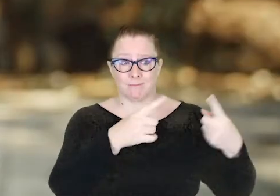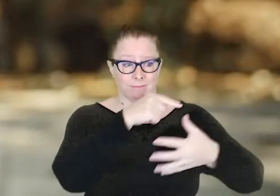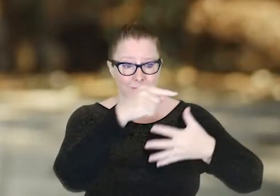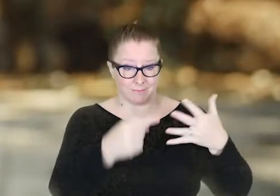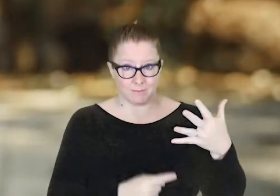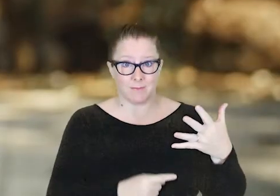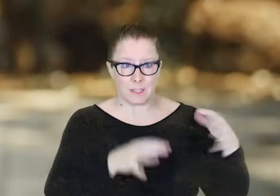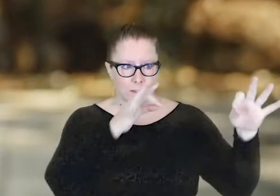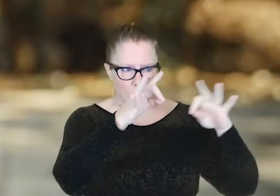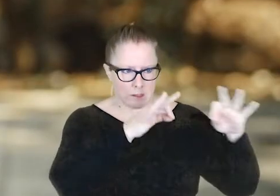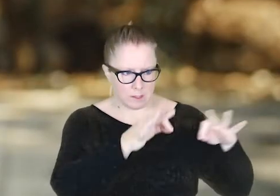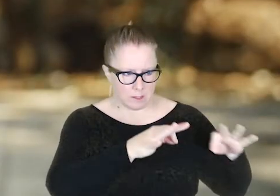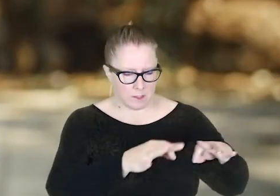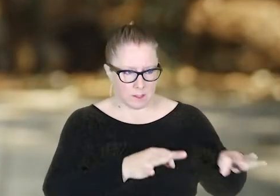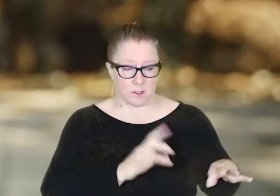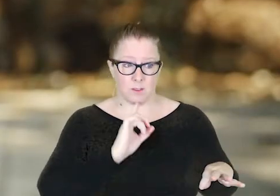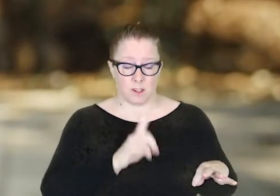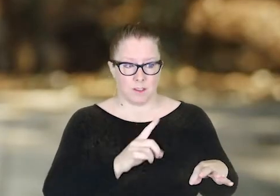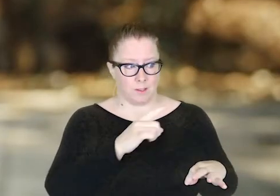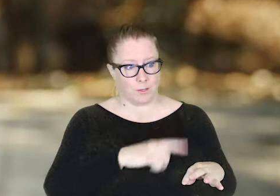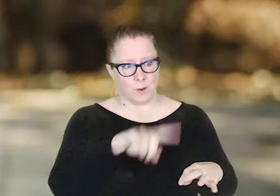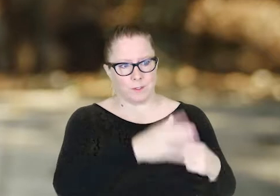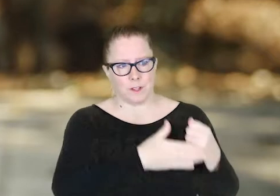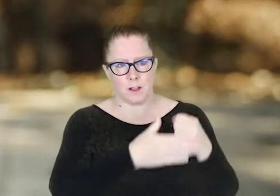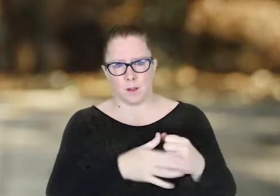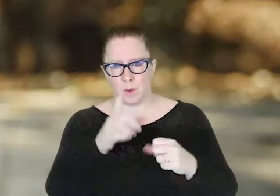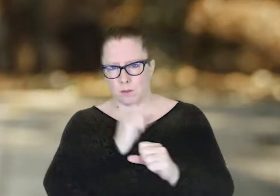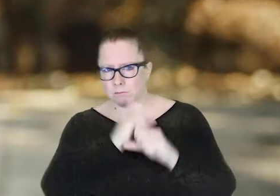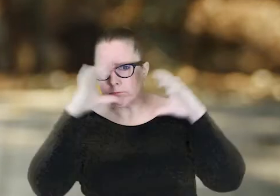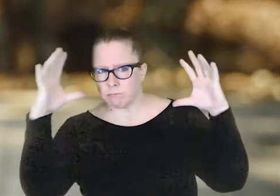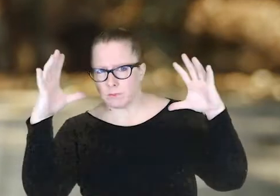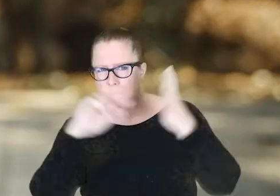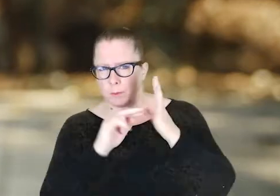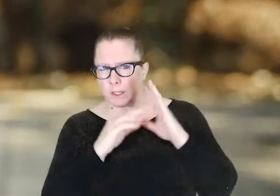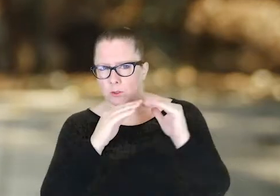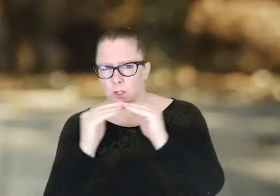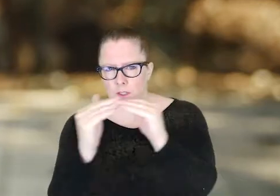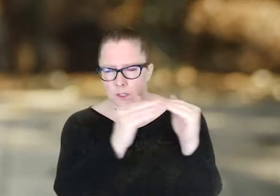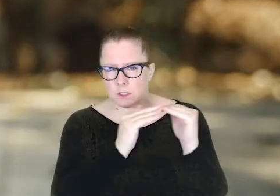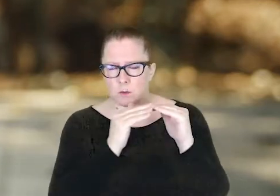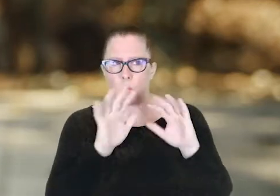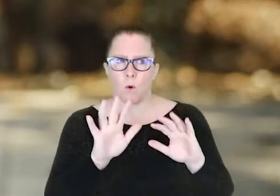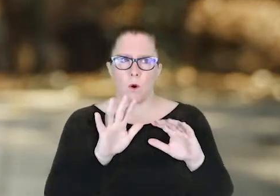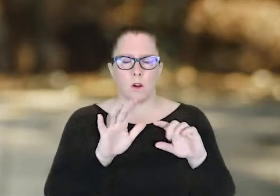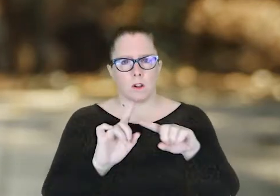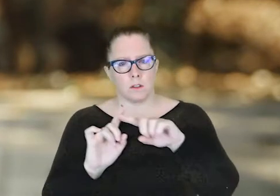Now, the topics we just covered helped challenge the assumptions of